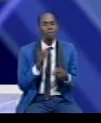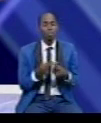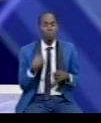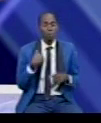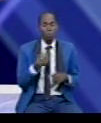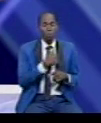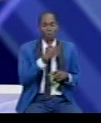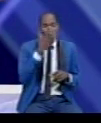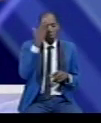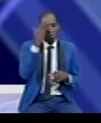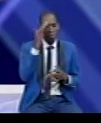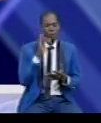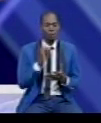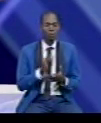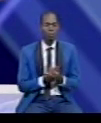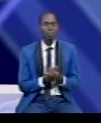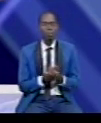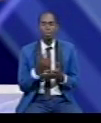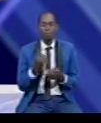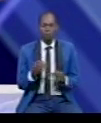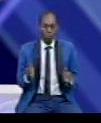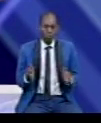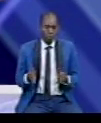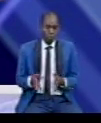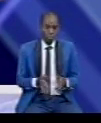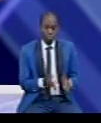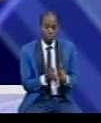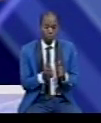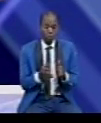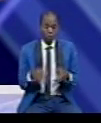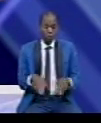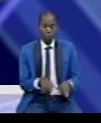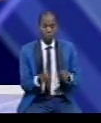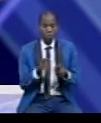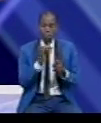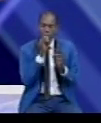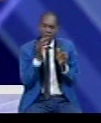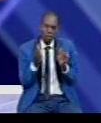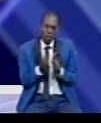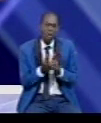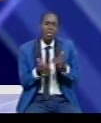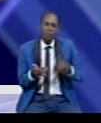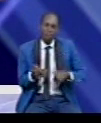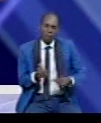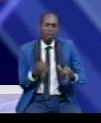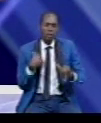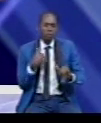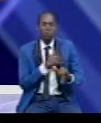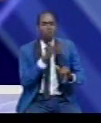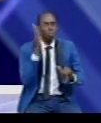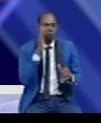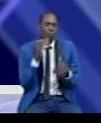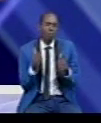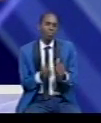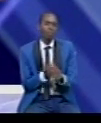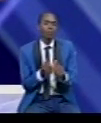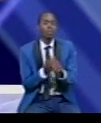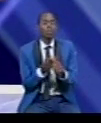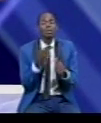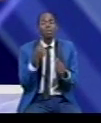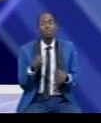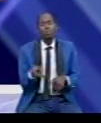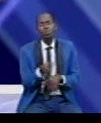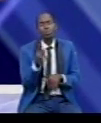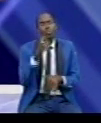that the road is narrow, yet we will follow. The journey may